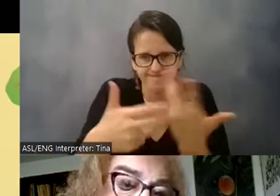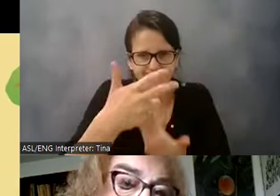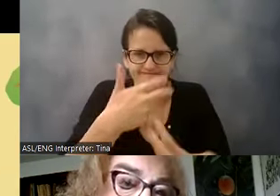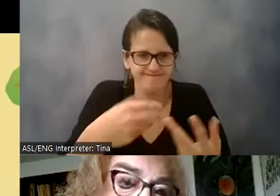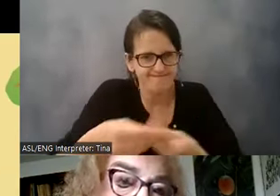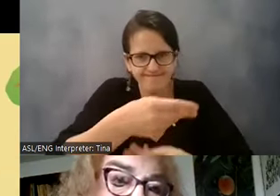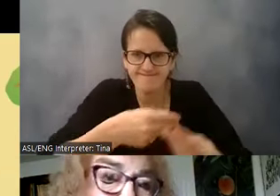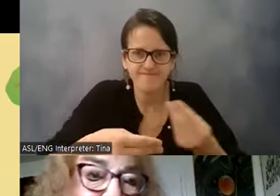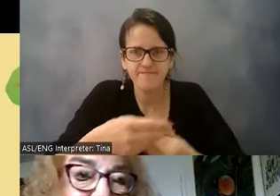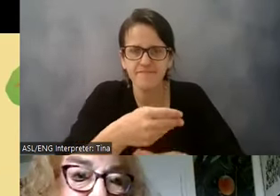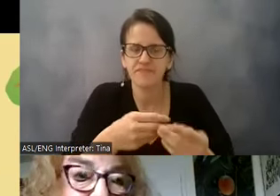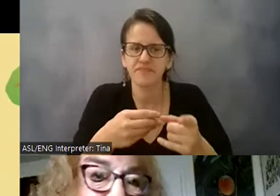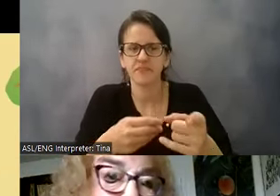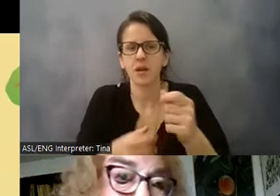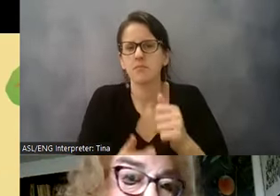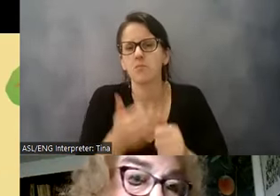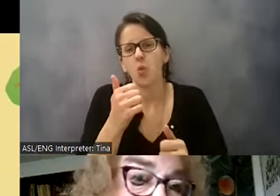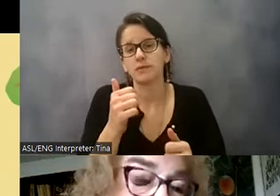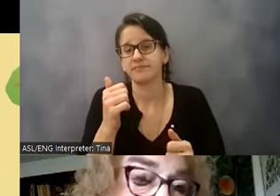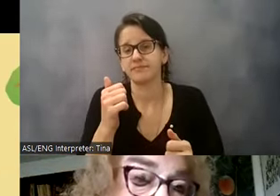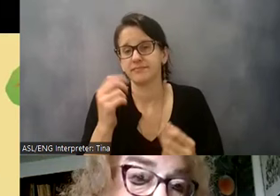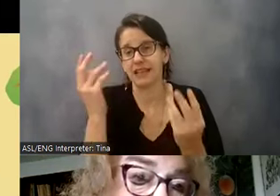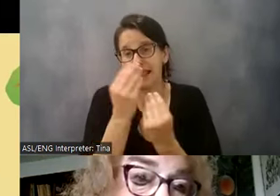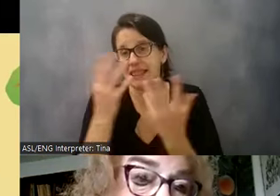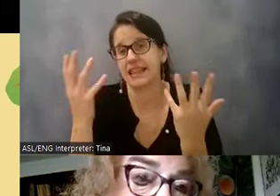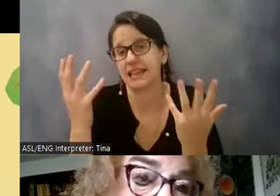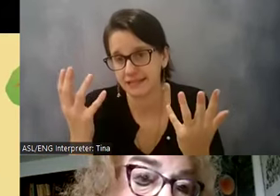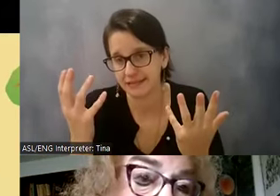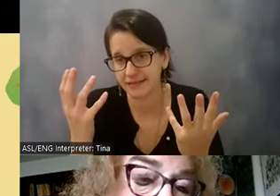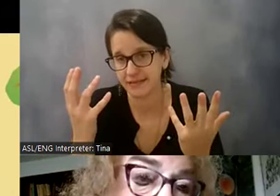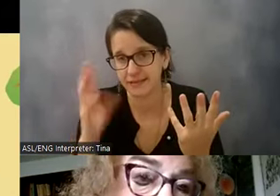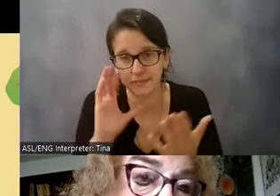this isn't maybe the most aesthetically appealing